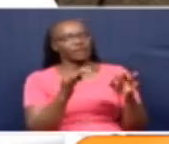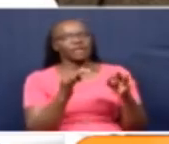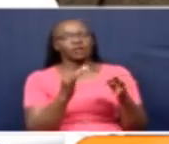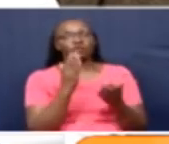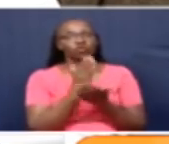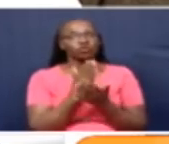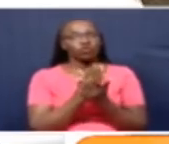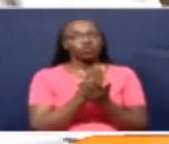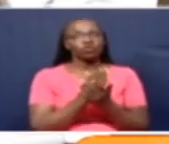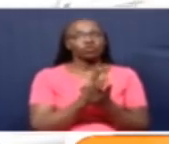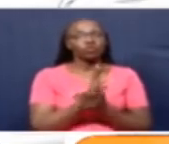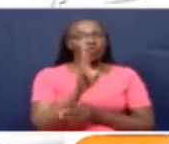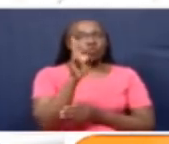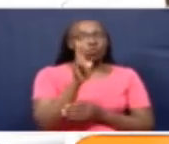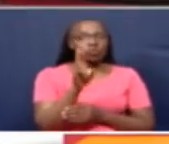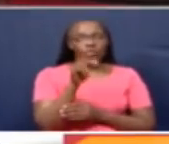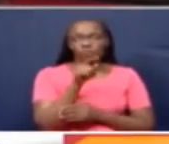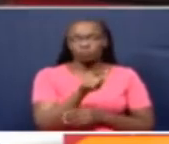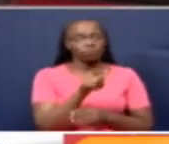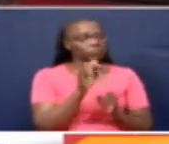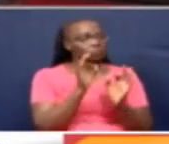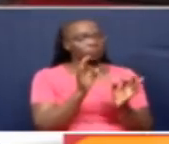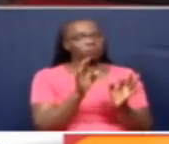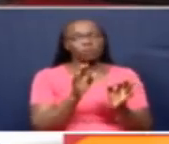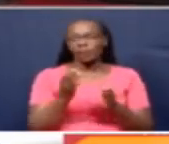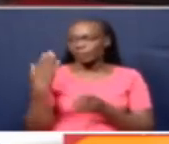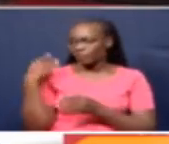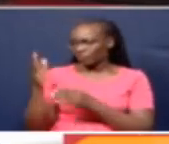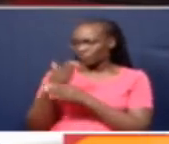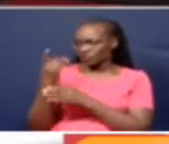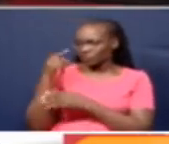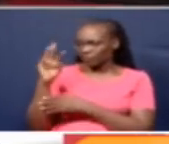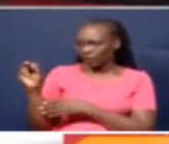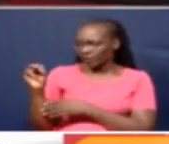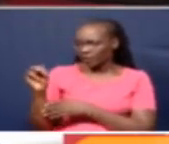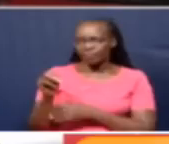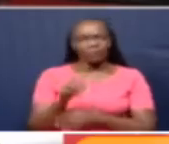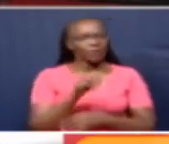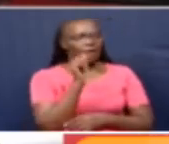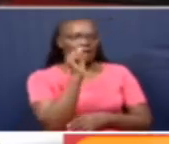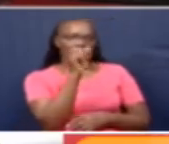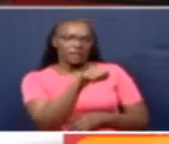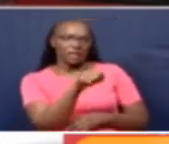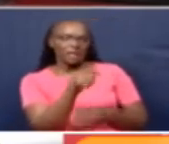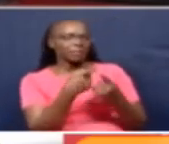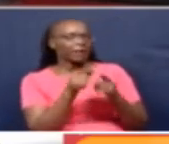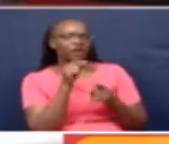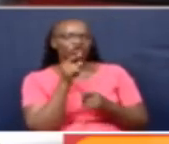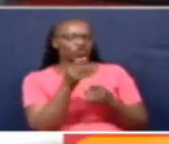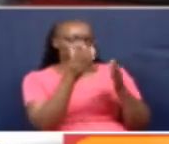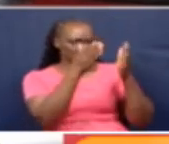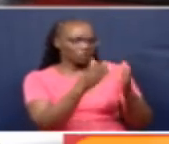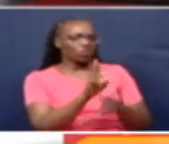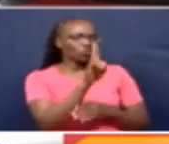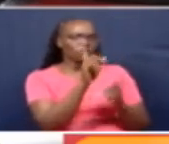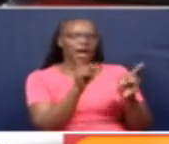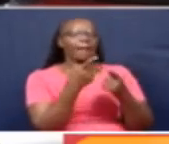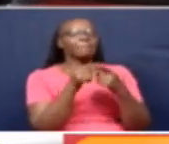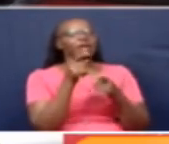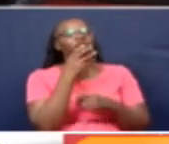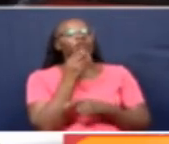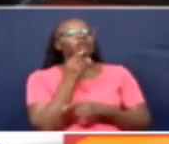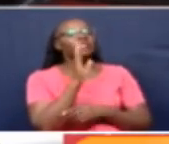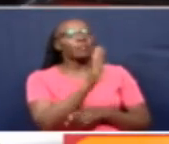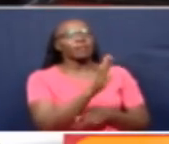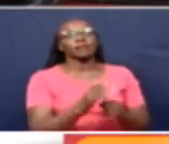you got plenty of this, I must say. There's a song you sang for him, didn't you? Yeah. Well, it wasn't for him. It was for his father. Go on. Where did, how did that go? Ayaya